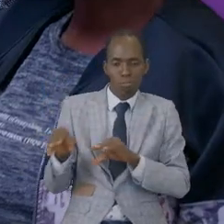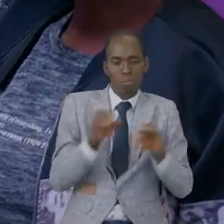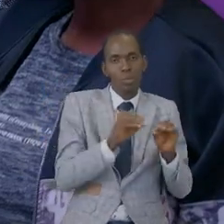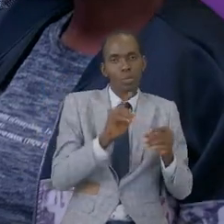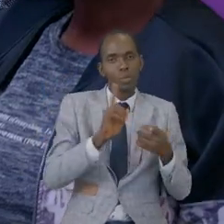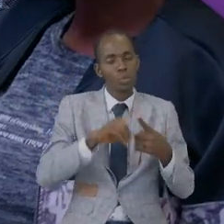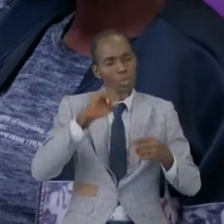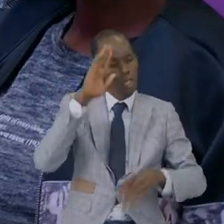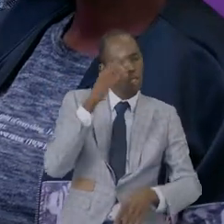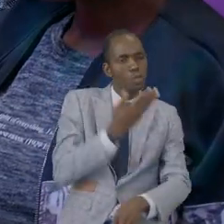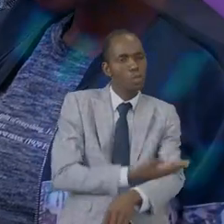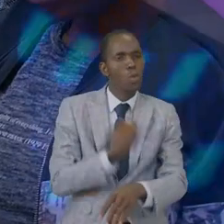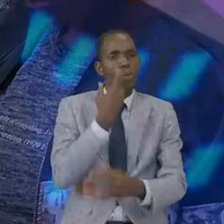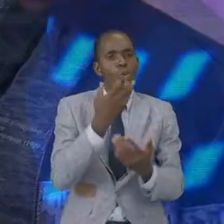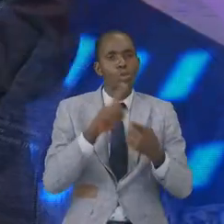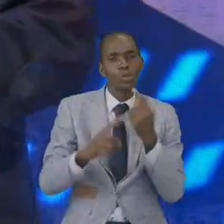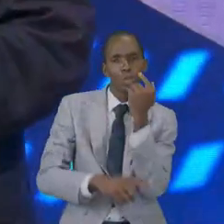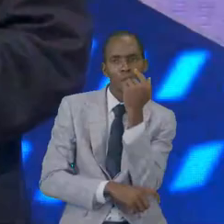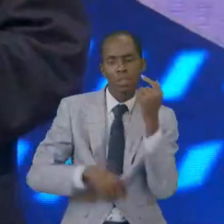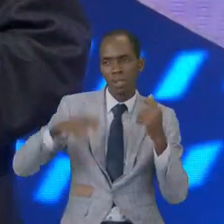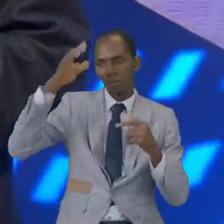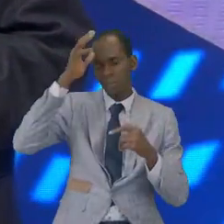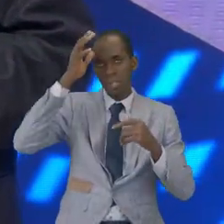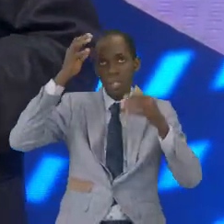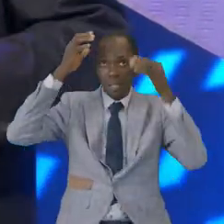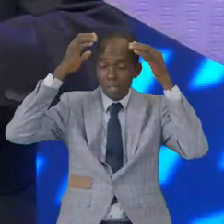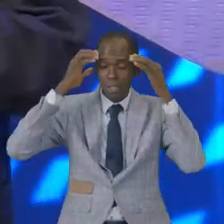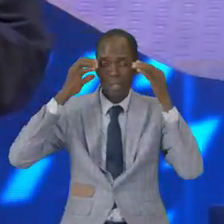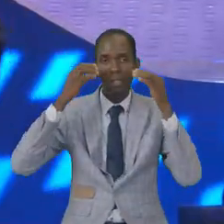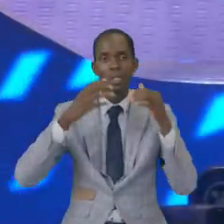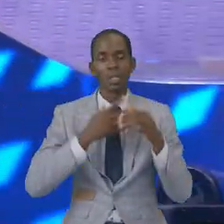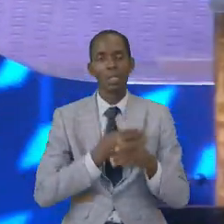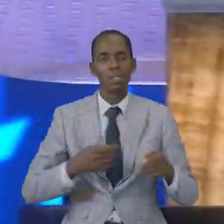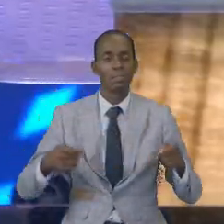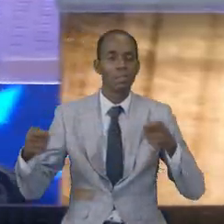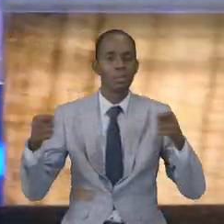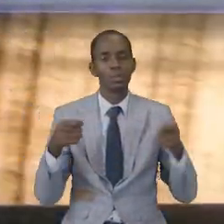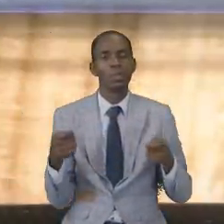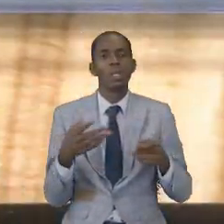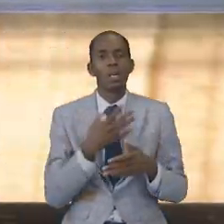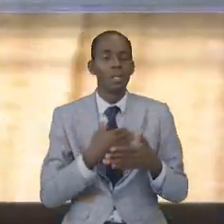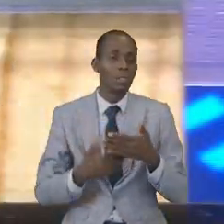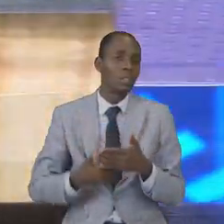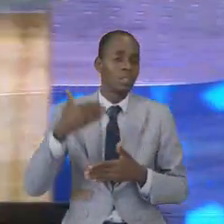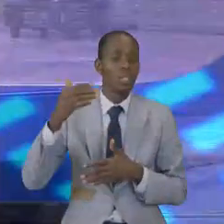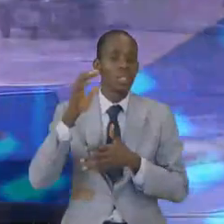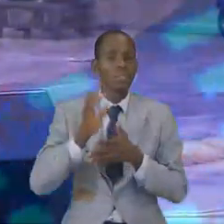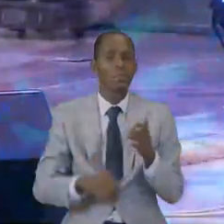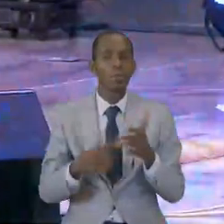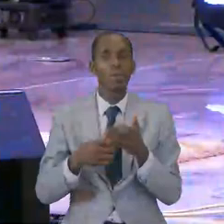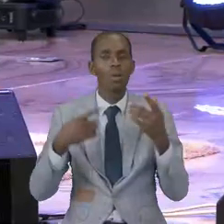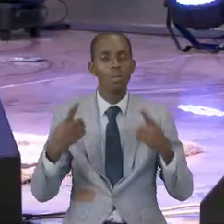to steal the throne and steal the crown. And eventually in the following chapter, he gave